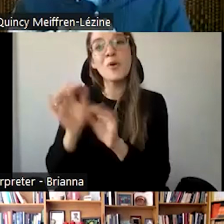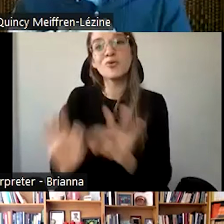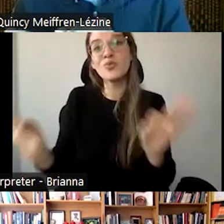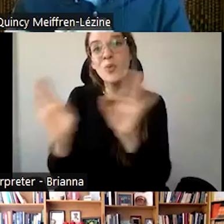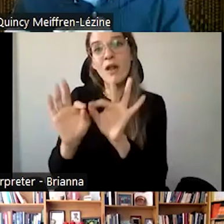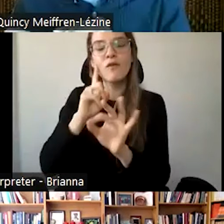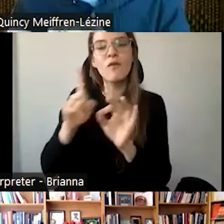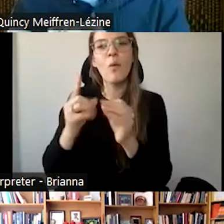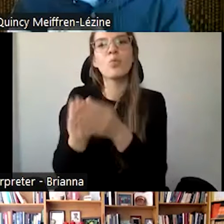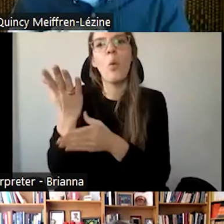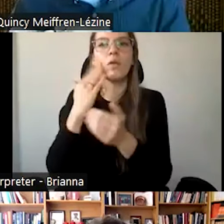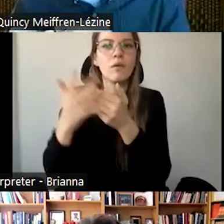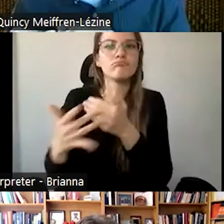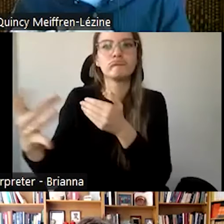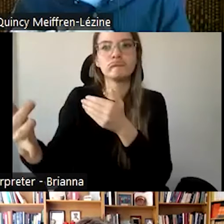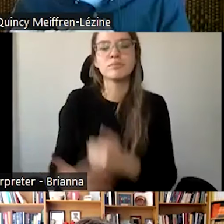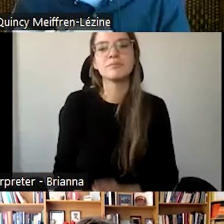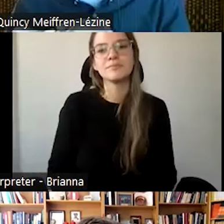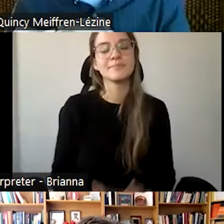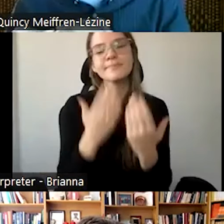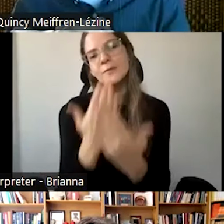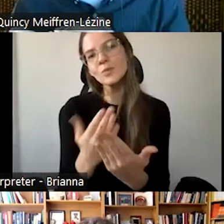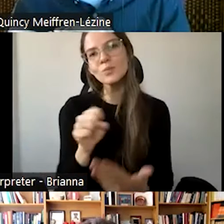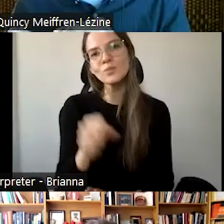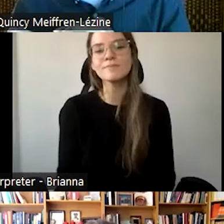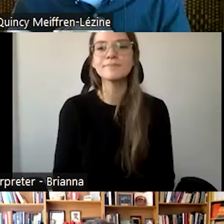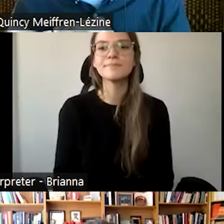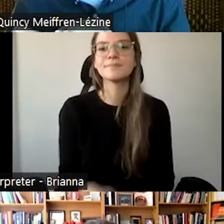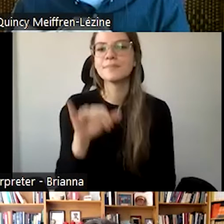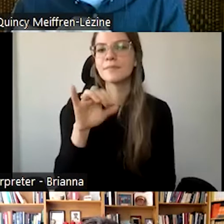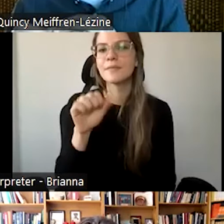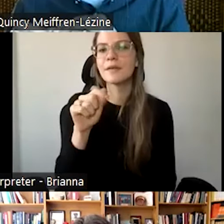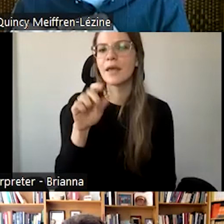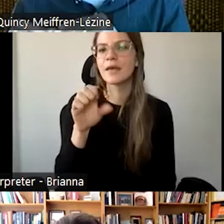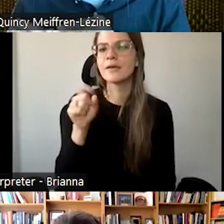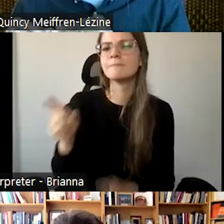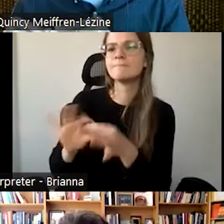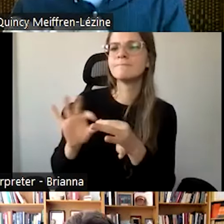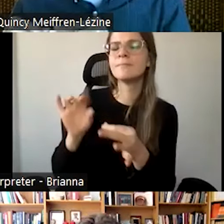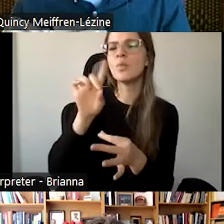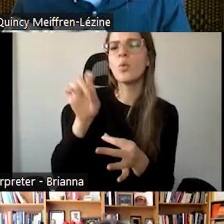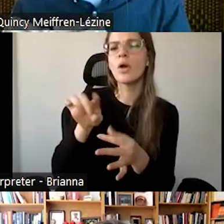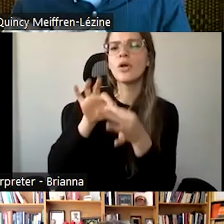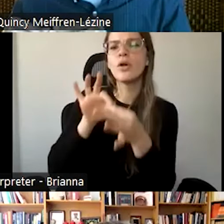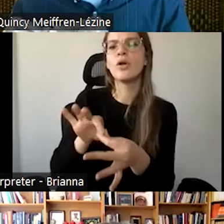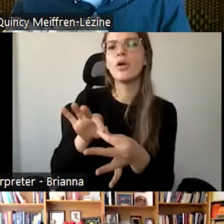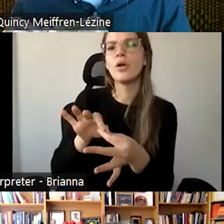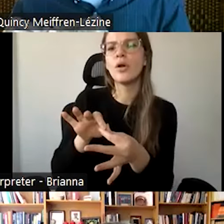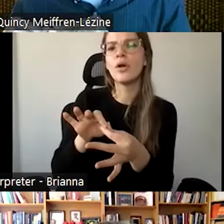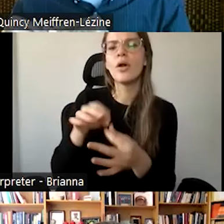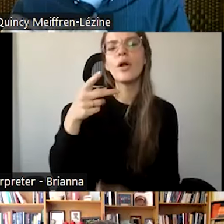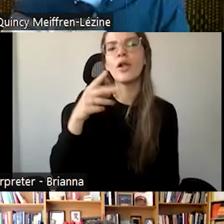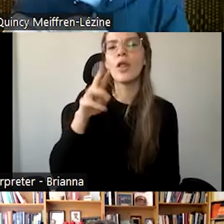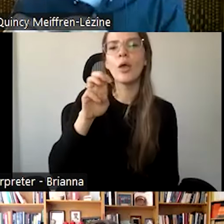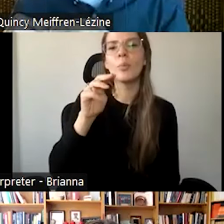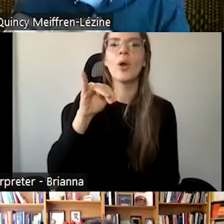points. Thank you. There's a question here about the premise. Is the premise that